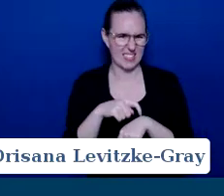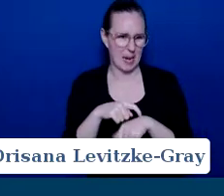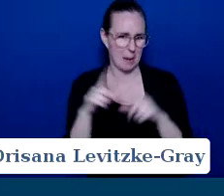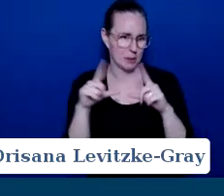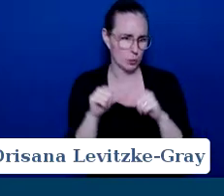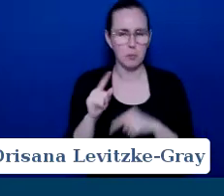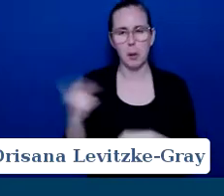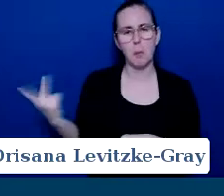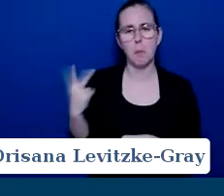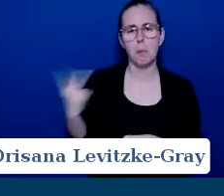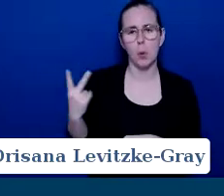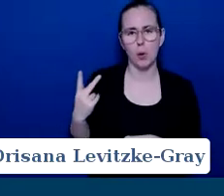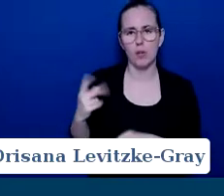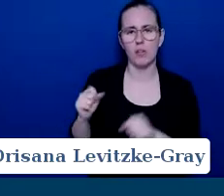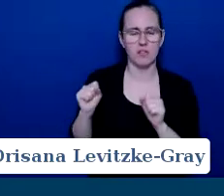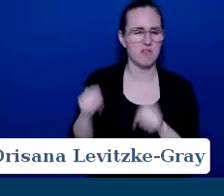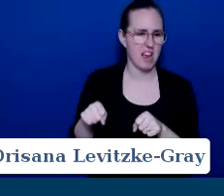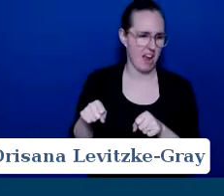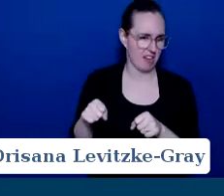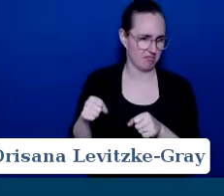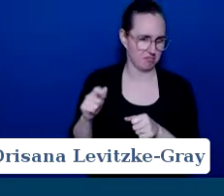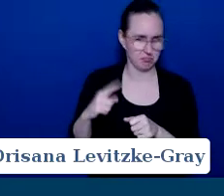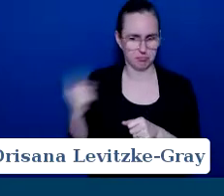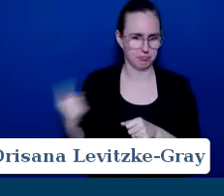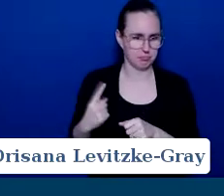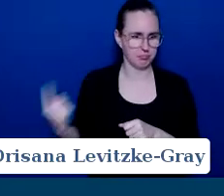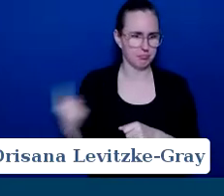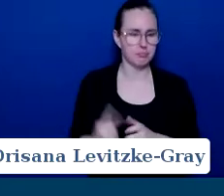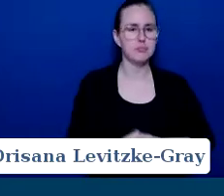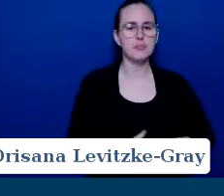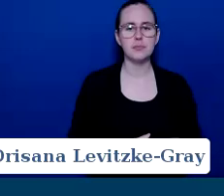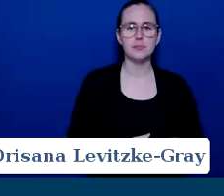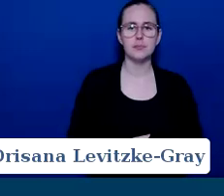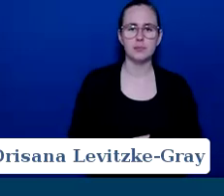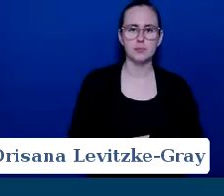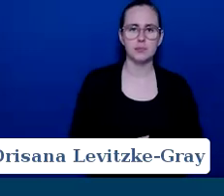the disability reform in Armenia.